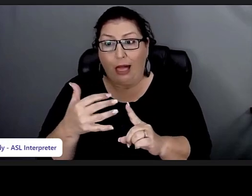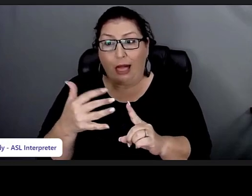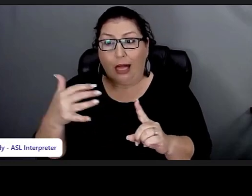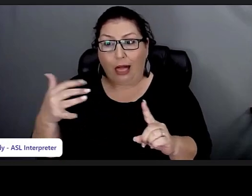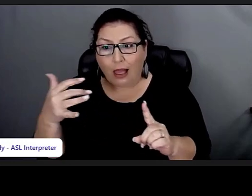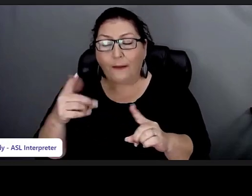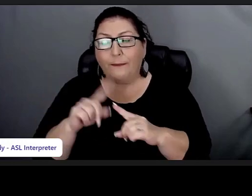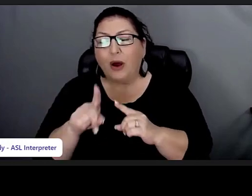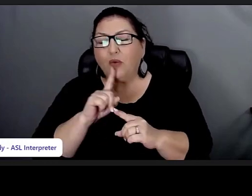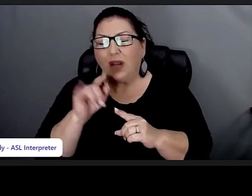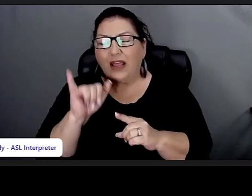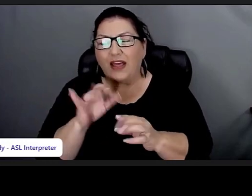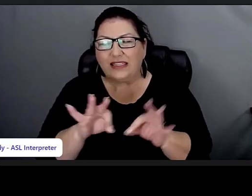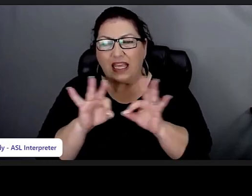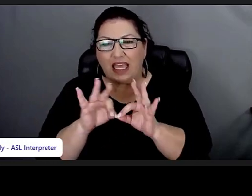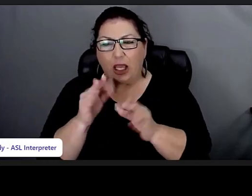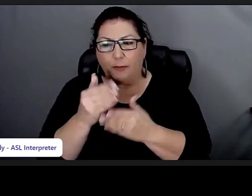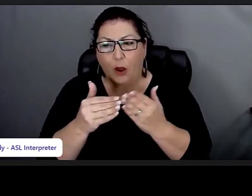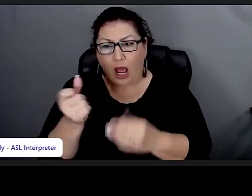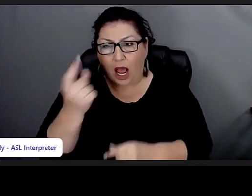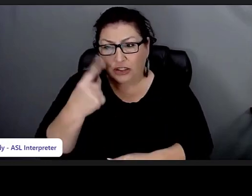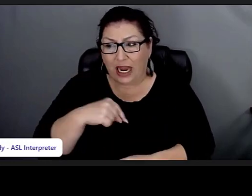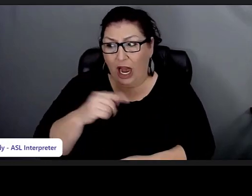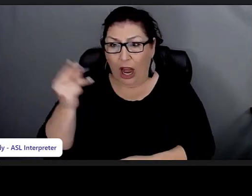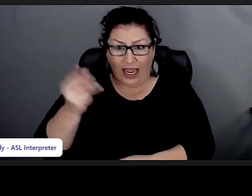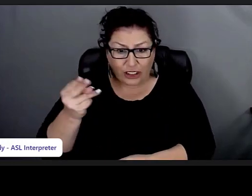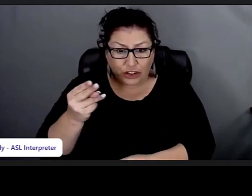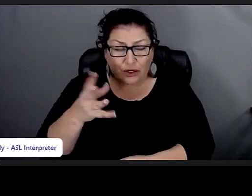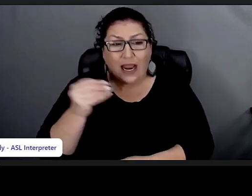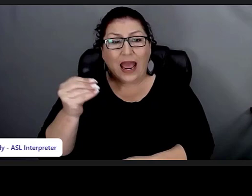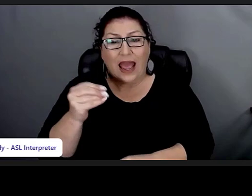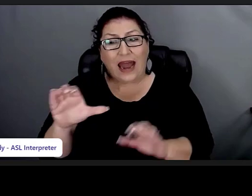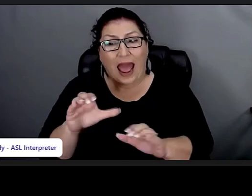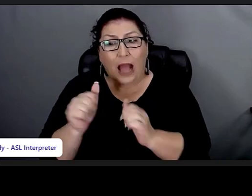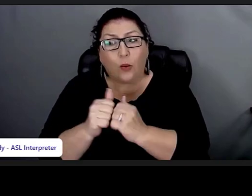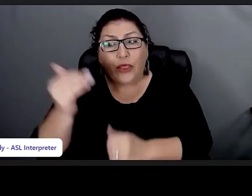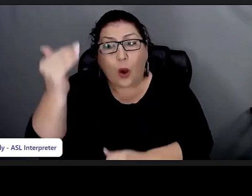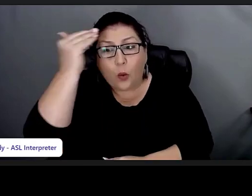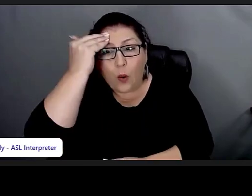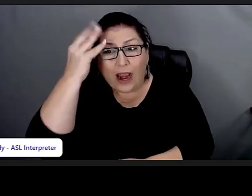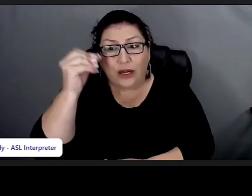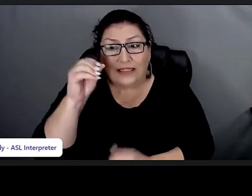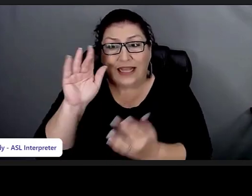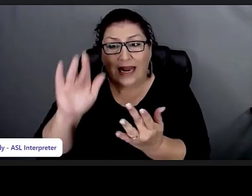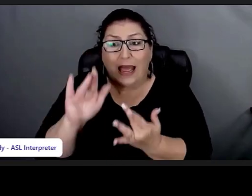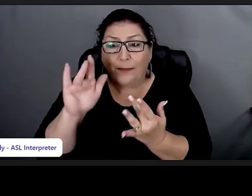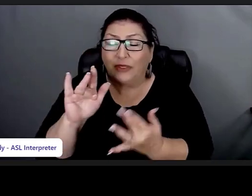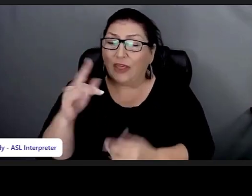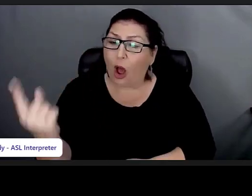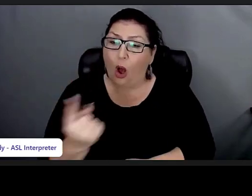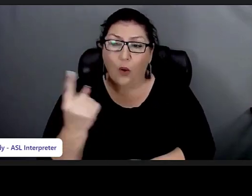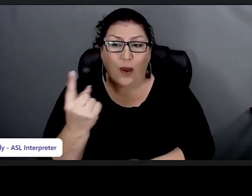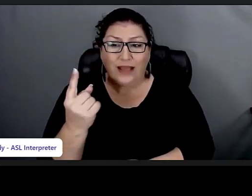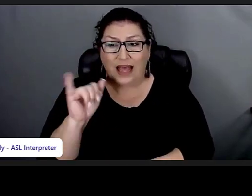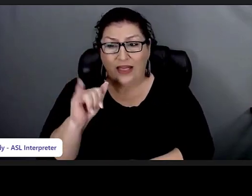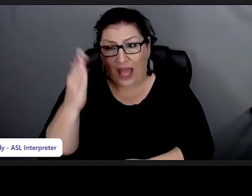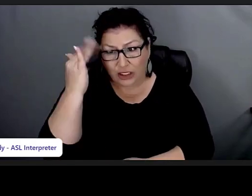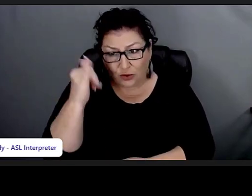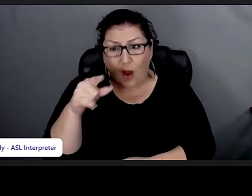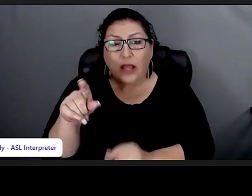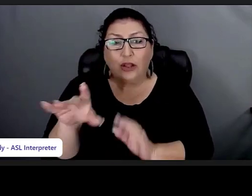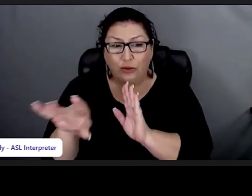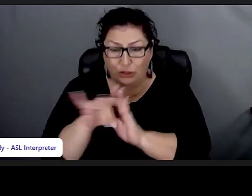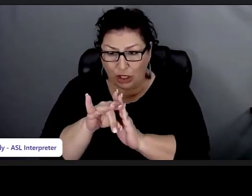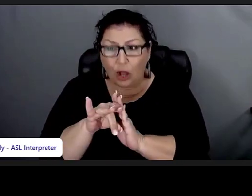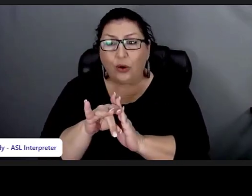components. Understand our history and act with awareness and empathy always. This is why you chose a vocation in